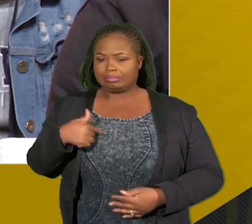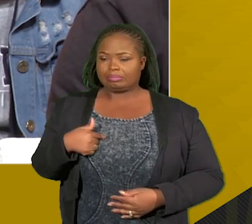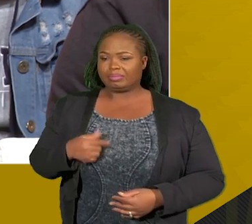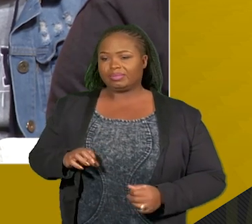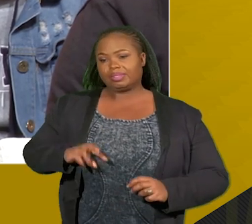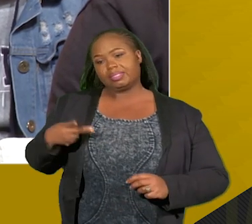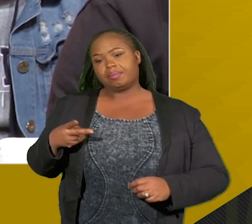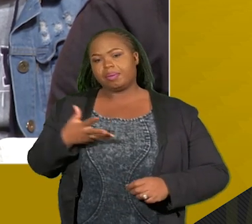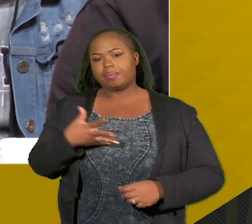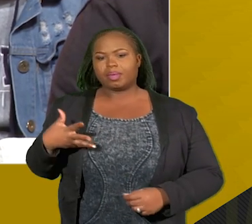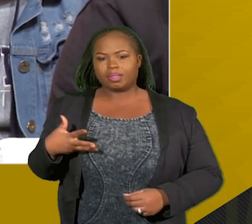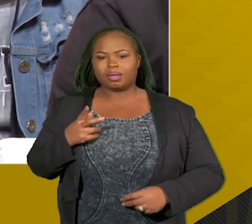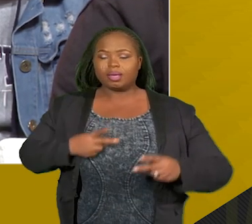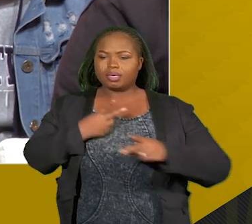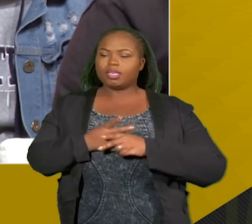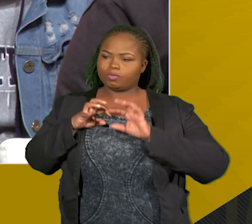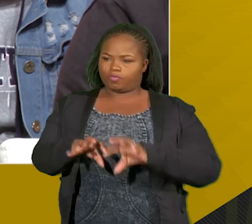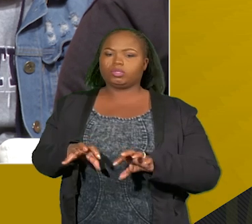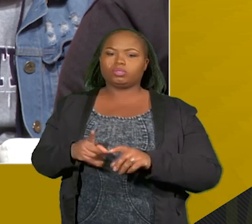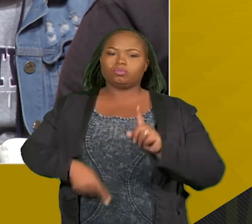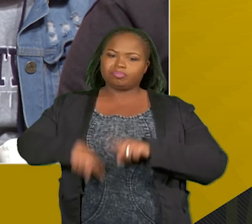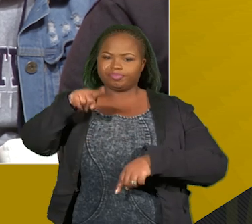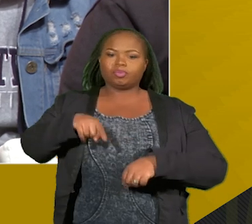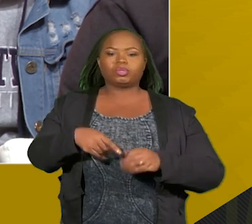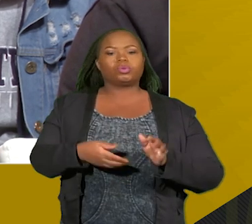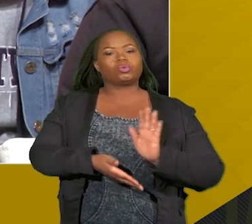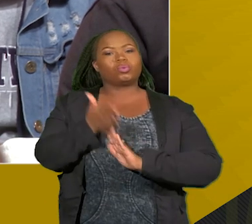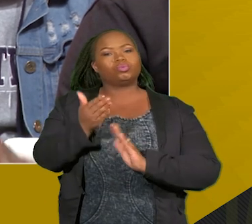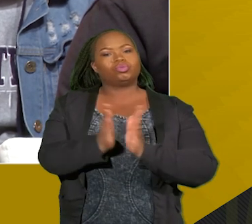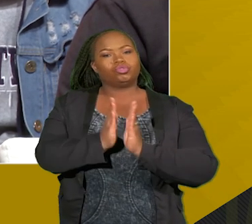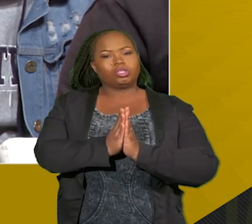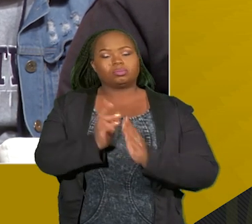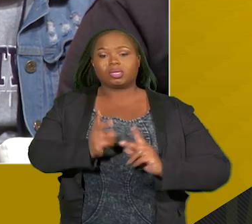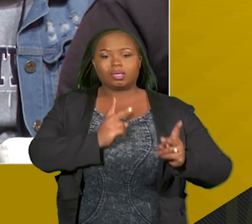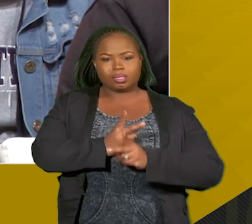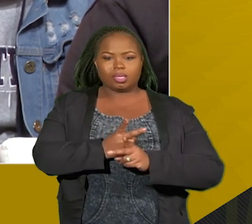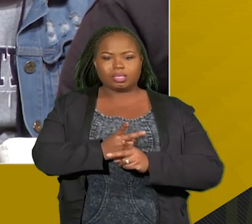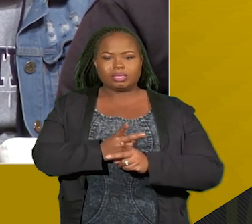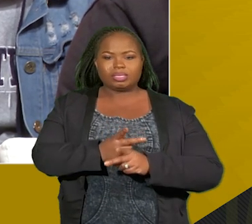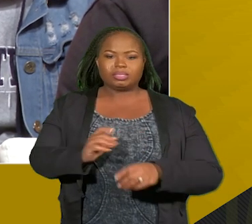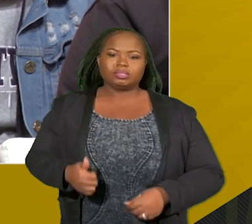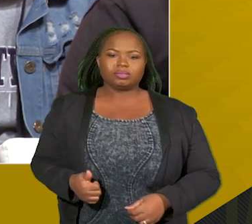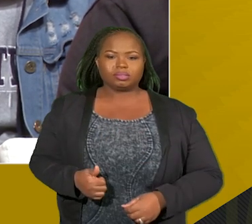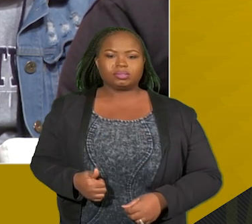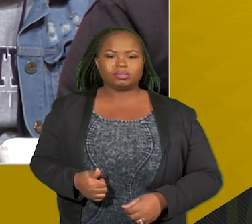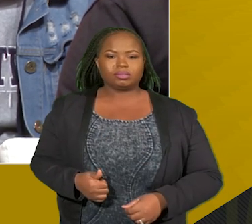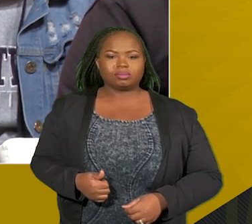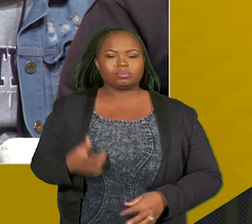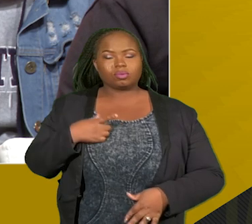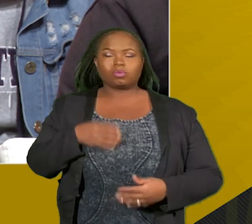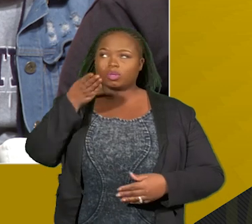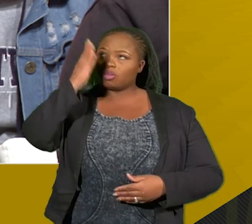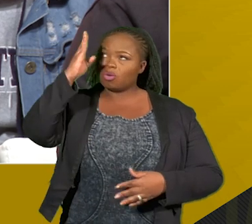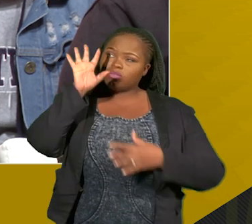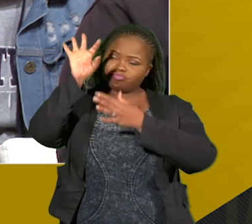my stepmother, she would also force us to go to church. And she didn't know that by doing so, she was actually getting my relationship with